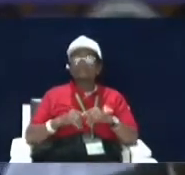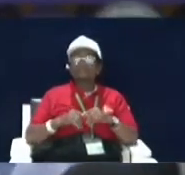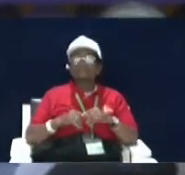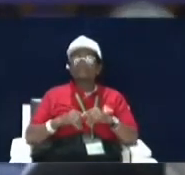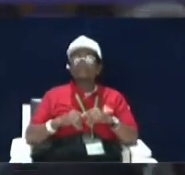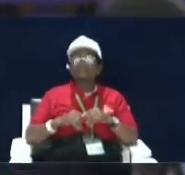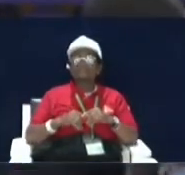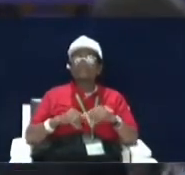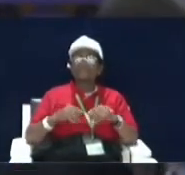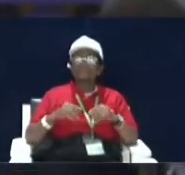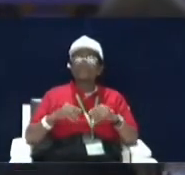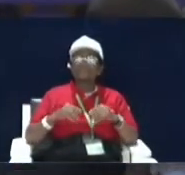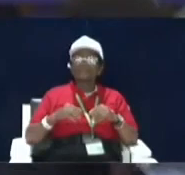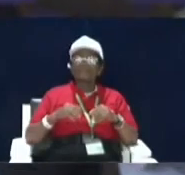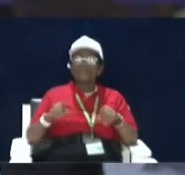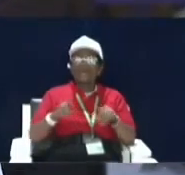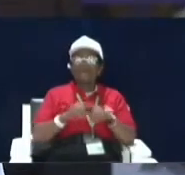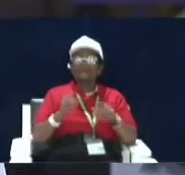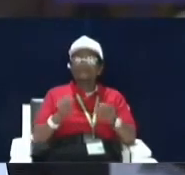As quickly as possible.